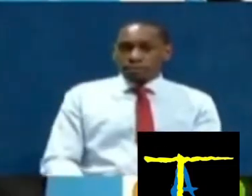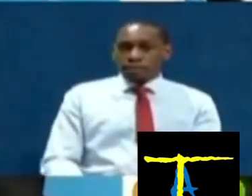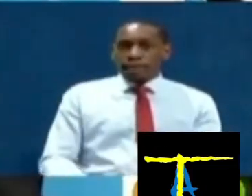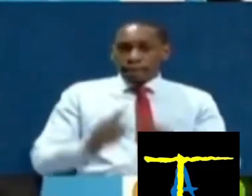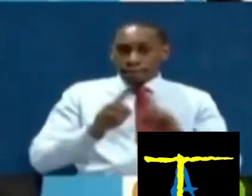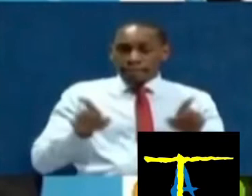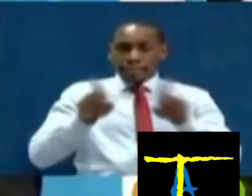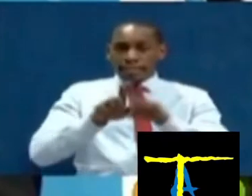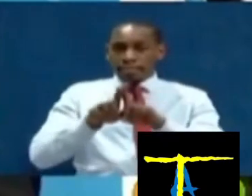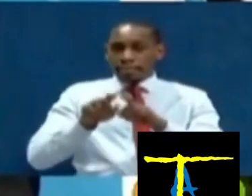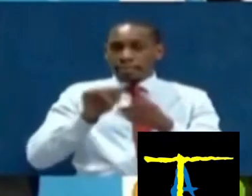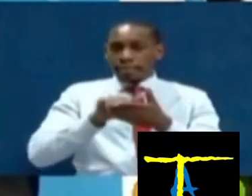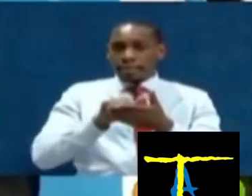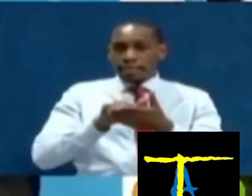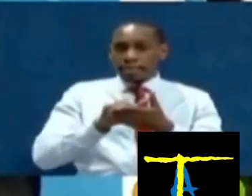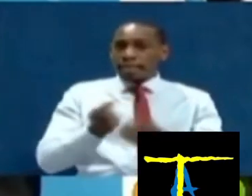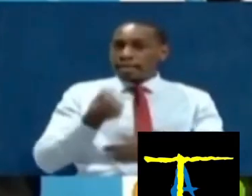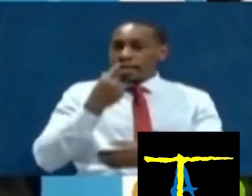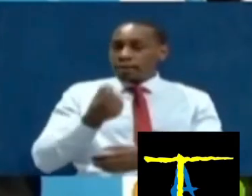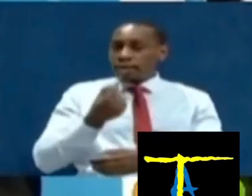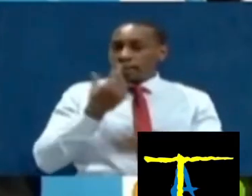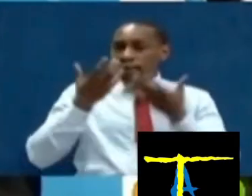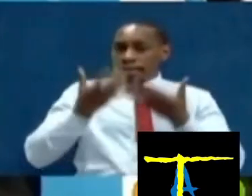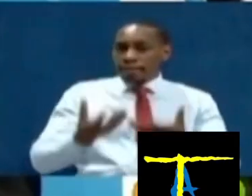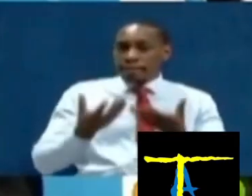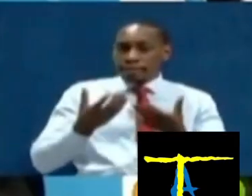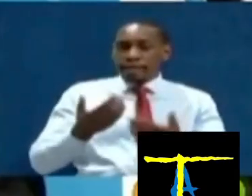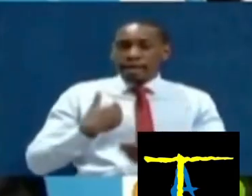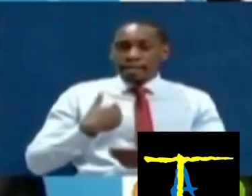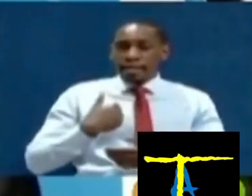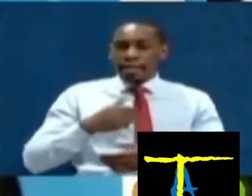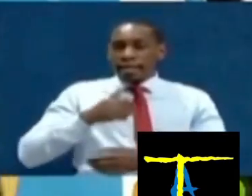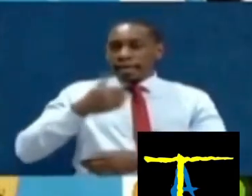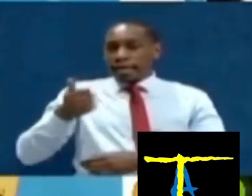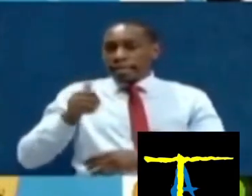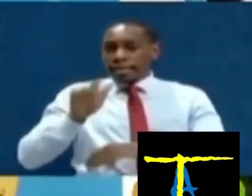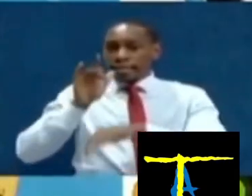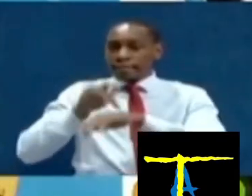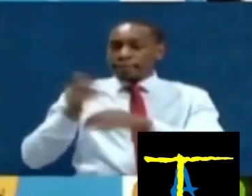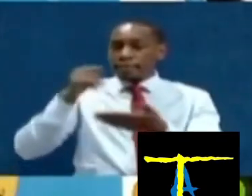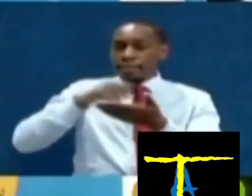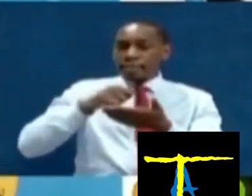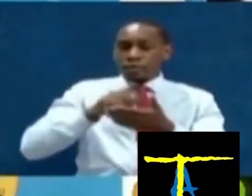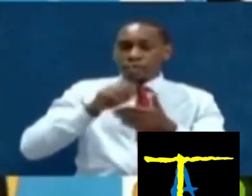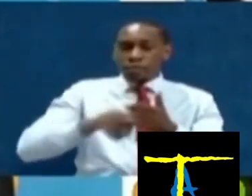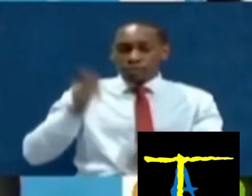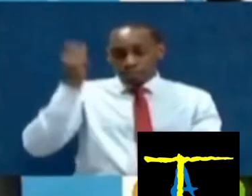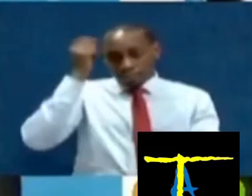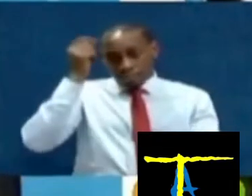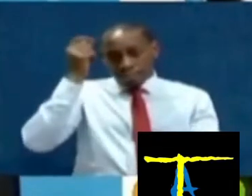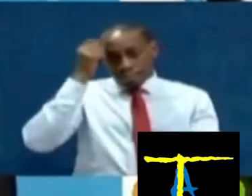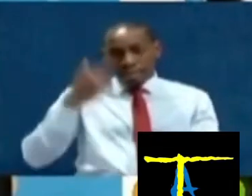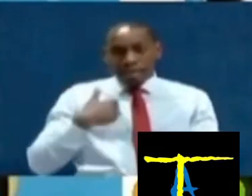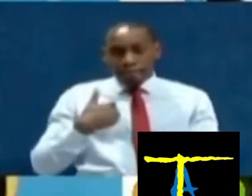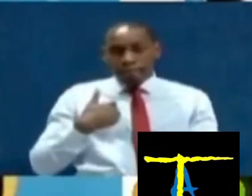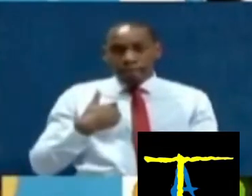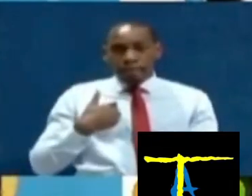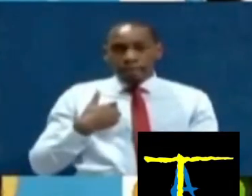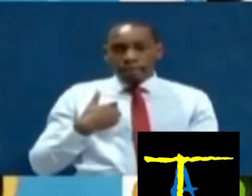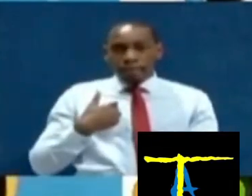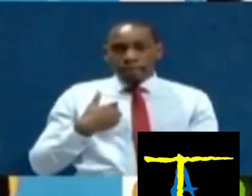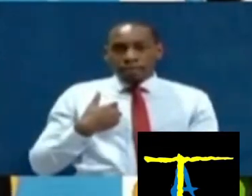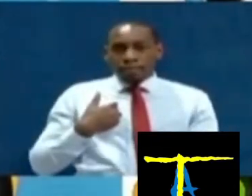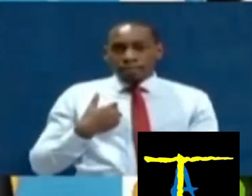But also because of the higher dose, they experienced the greatest side effects, including headache, muscle pain